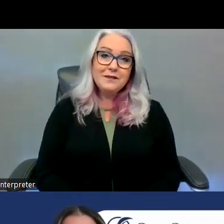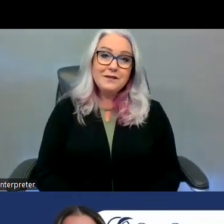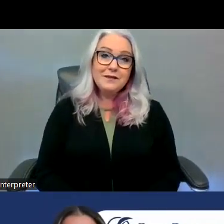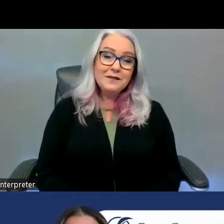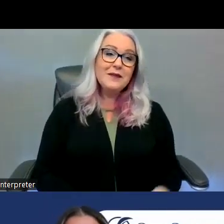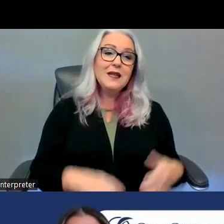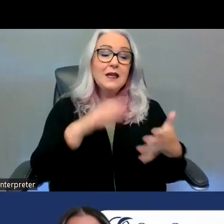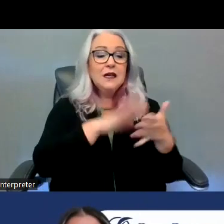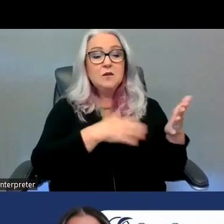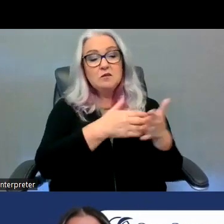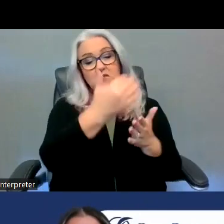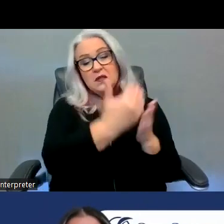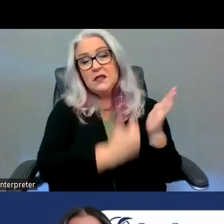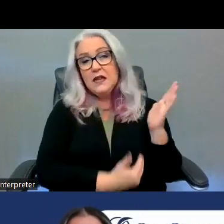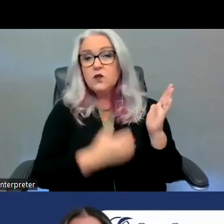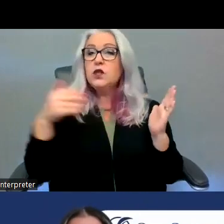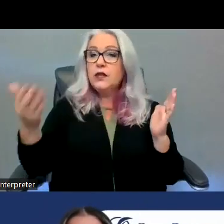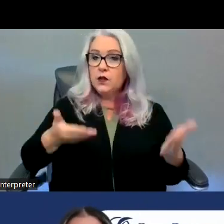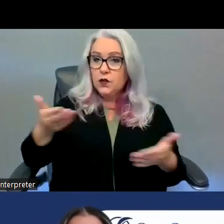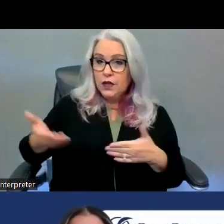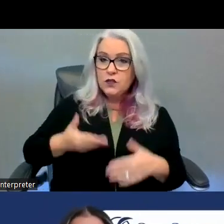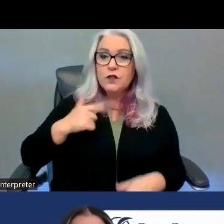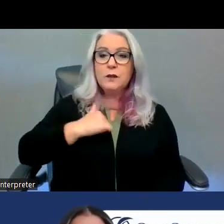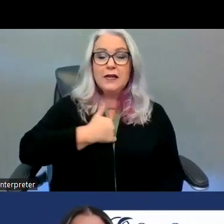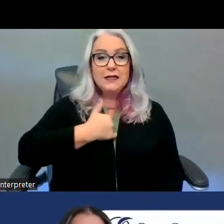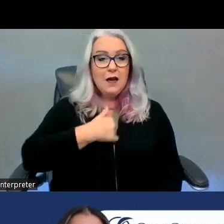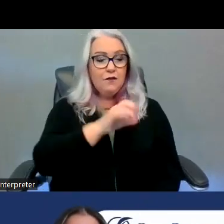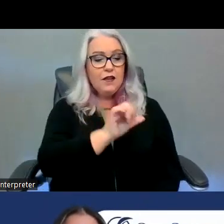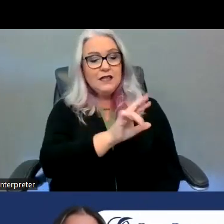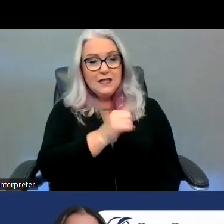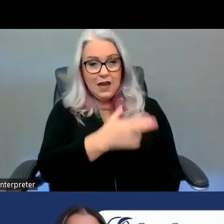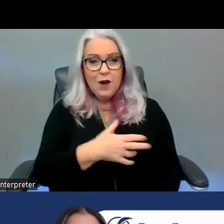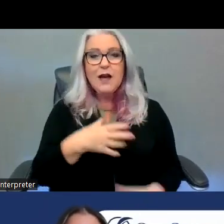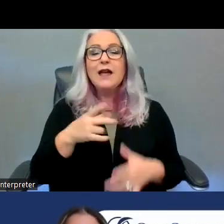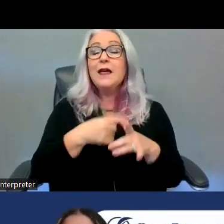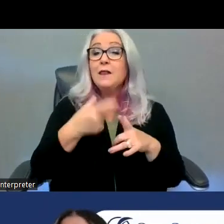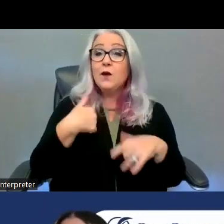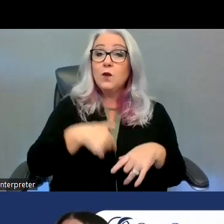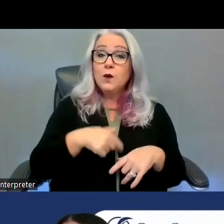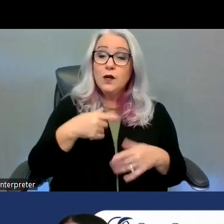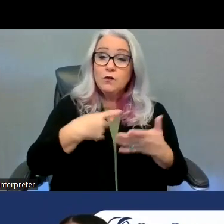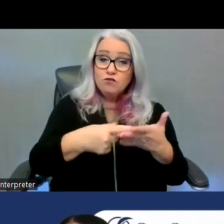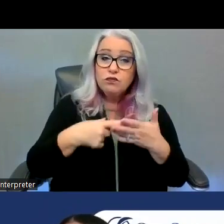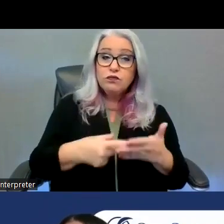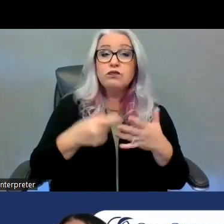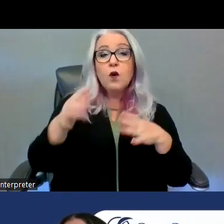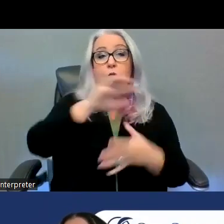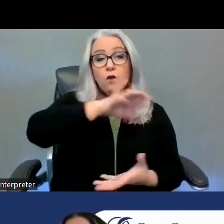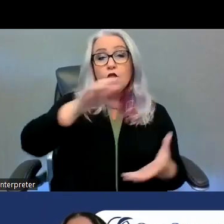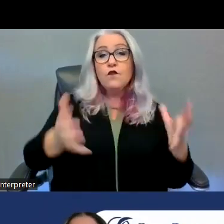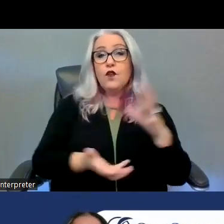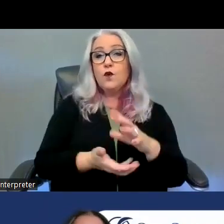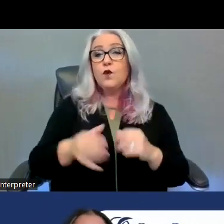agenda. So we'll go into kind of introductions for myself and for Sarah, and then talk through an overview of OneStream, different